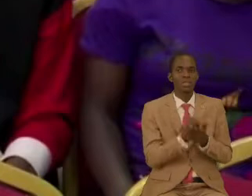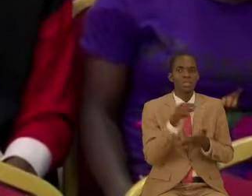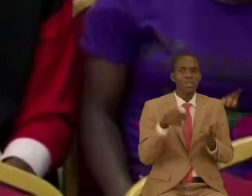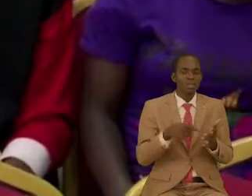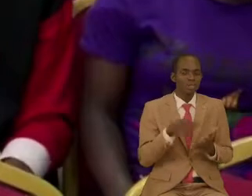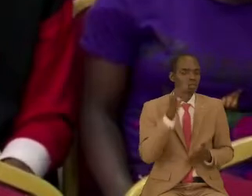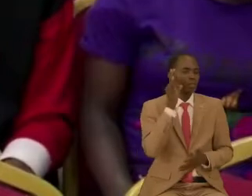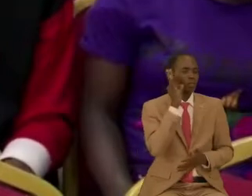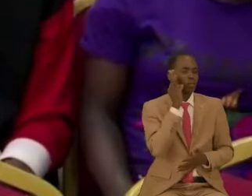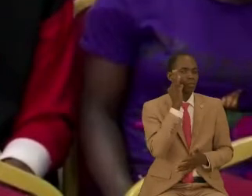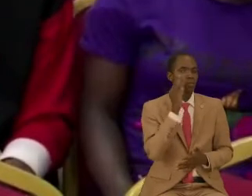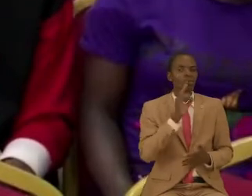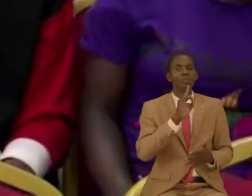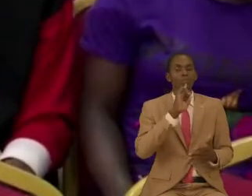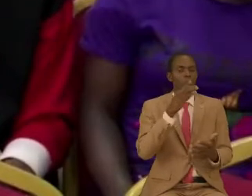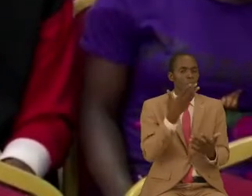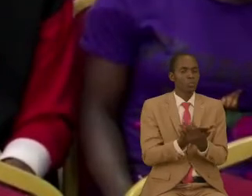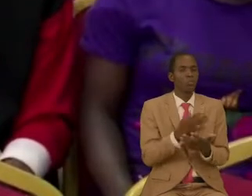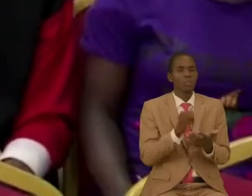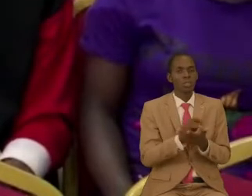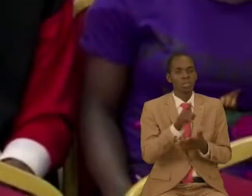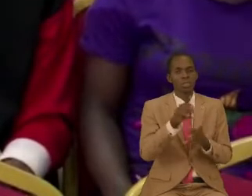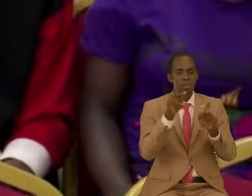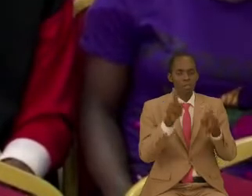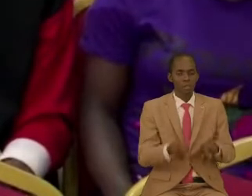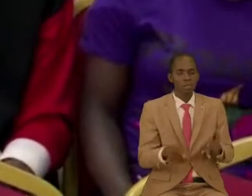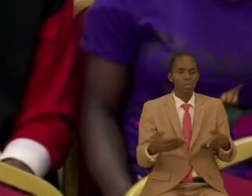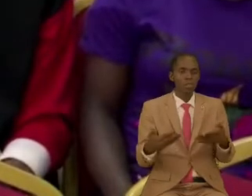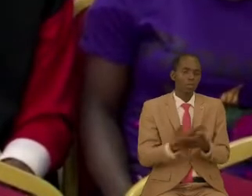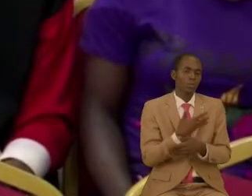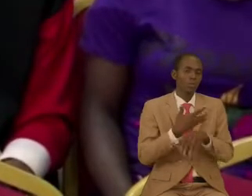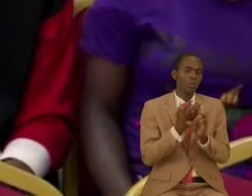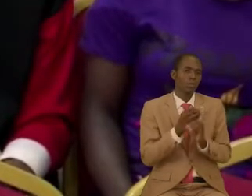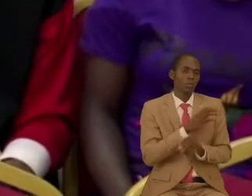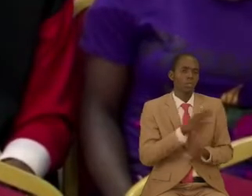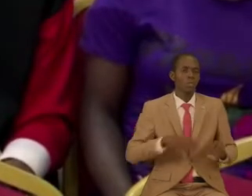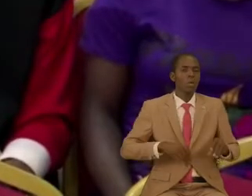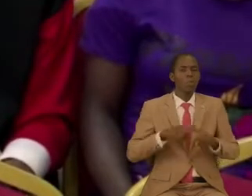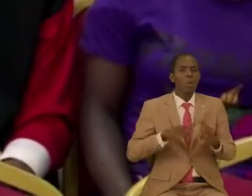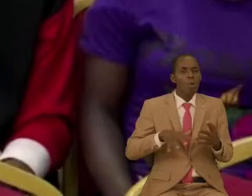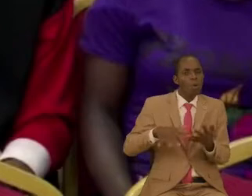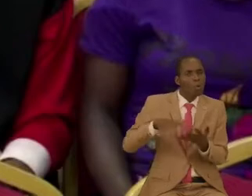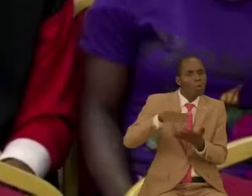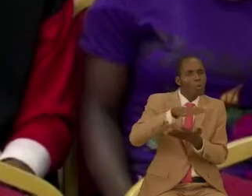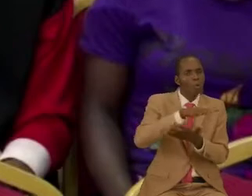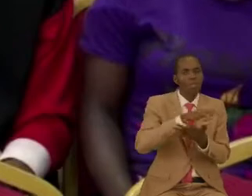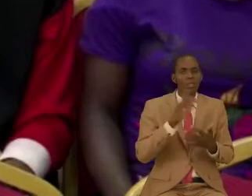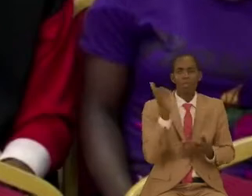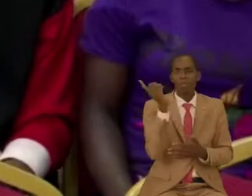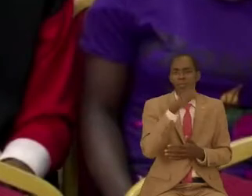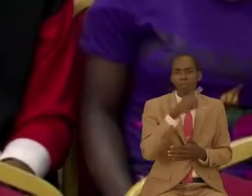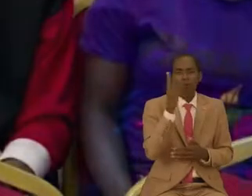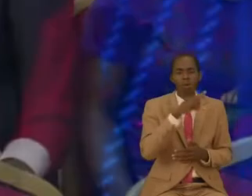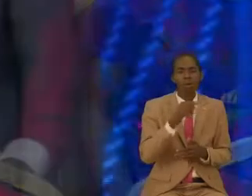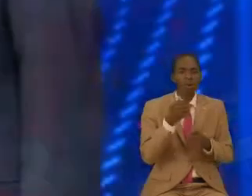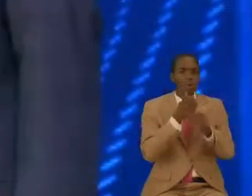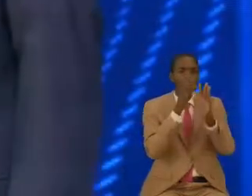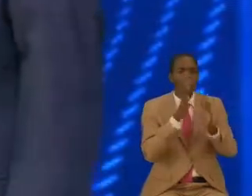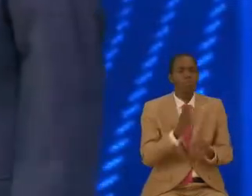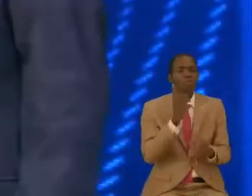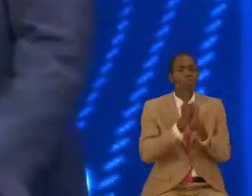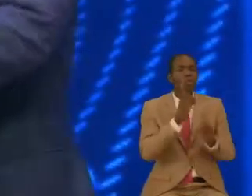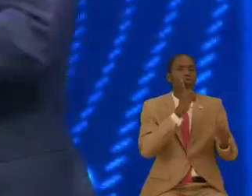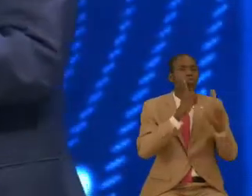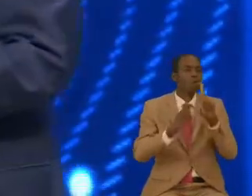a new creature in Christ. But these false apostles, they only talk about themselves as if they